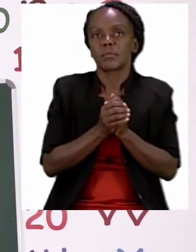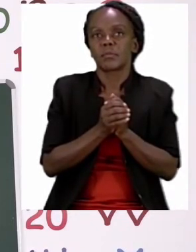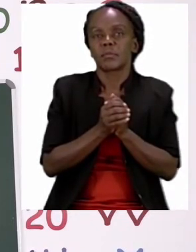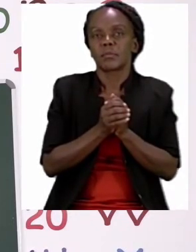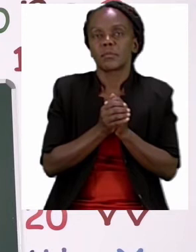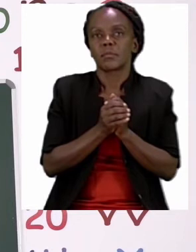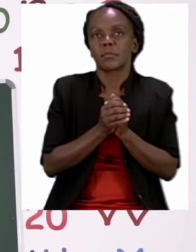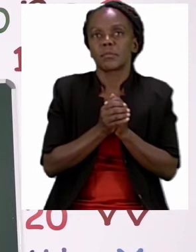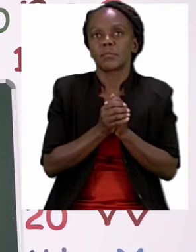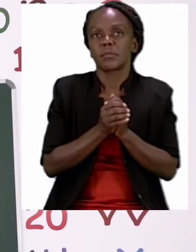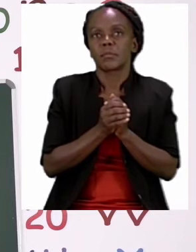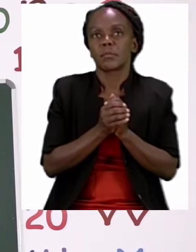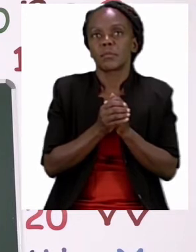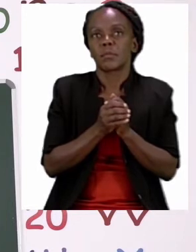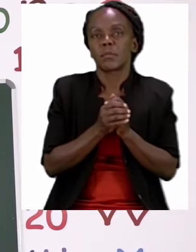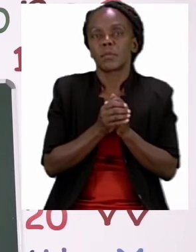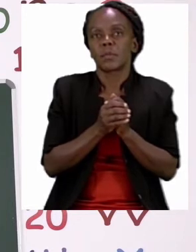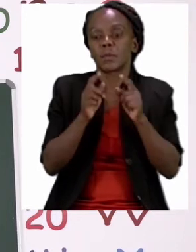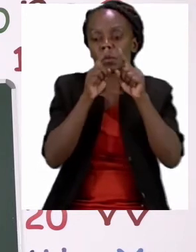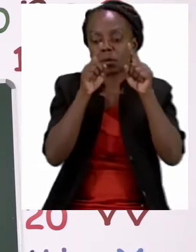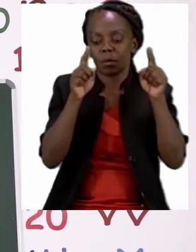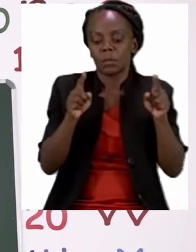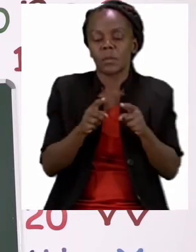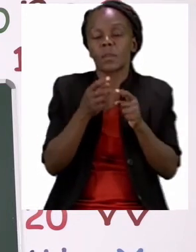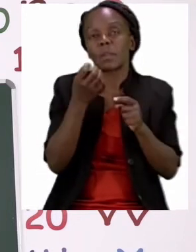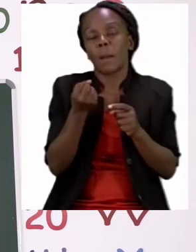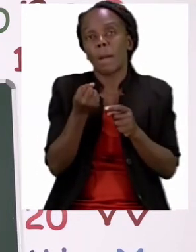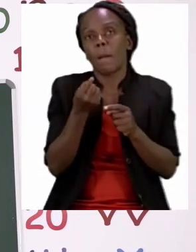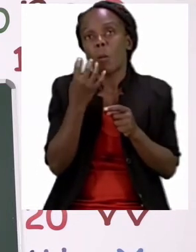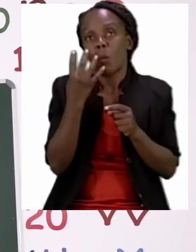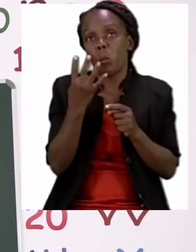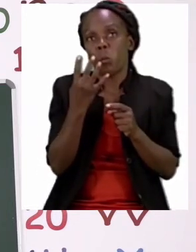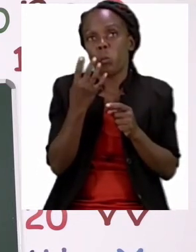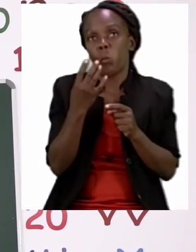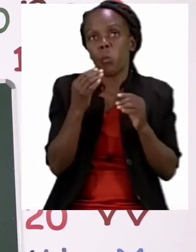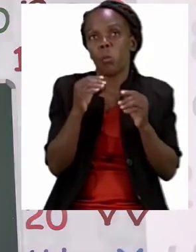because it has four equal sides.